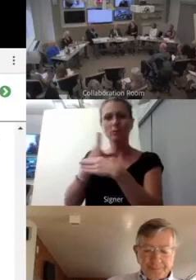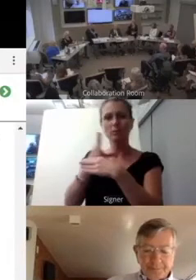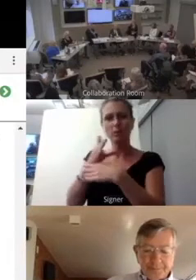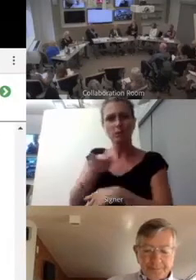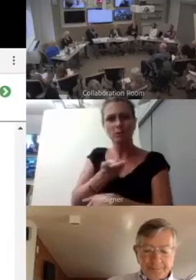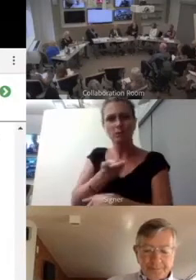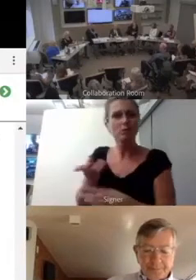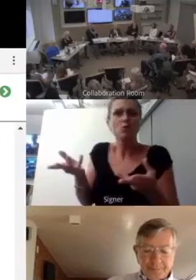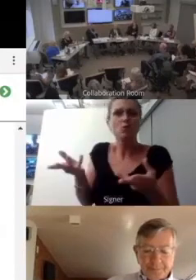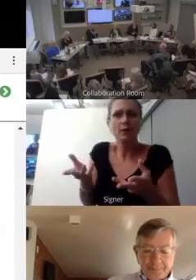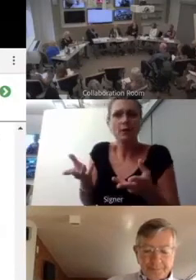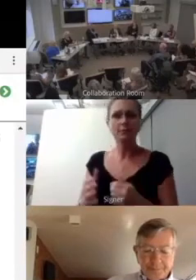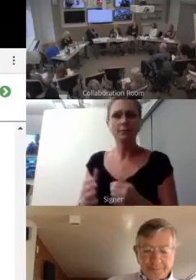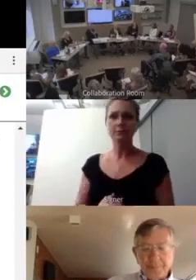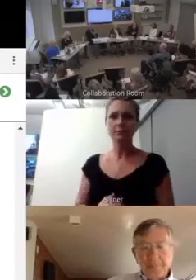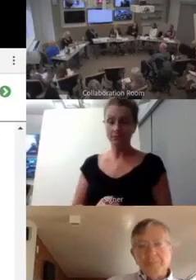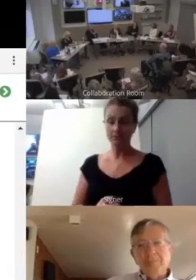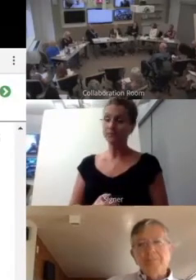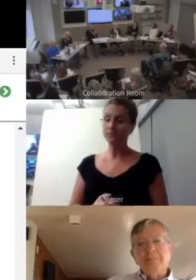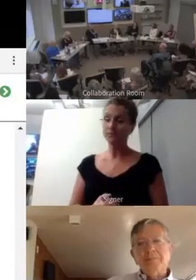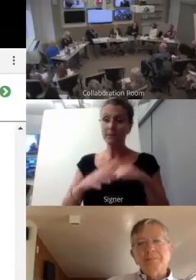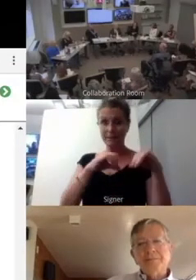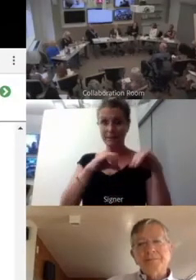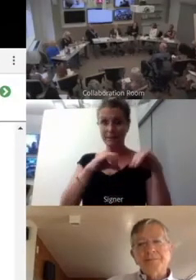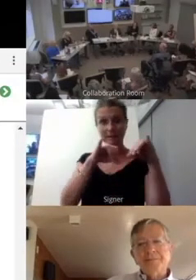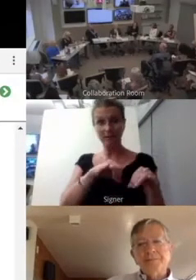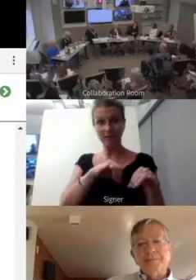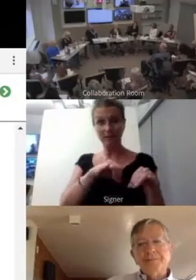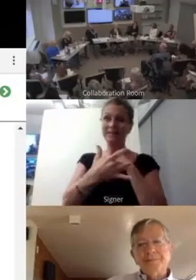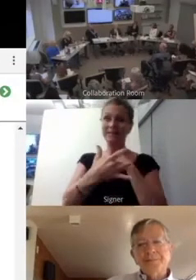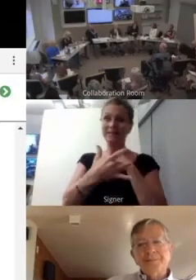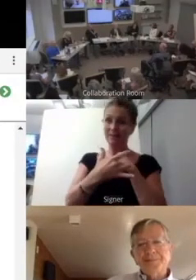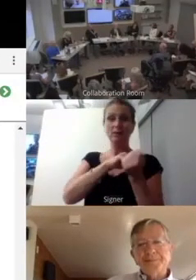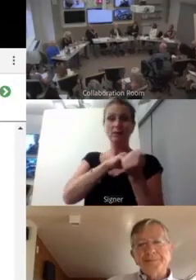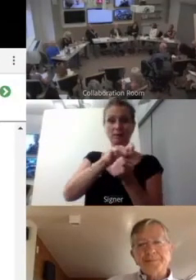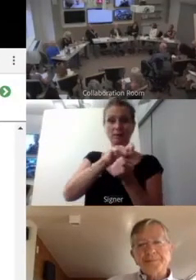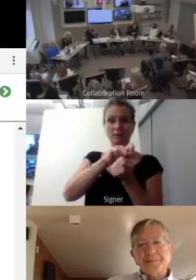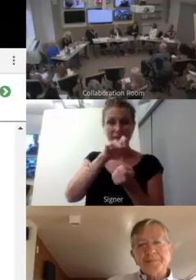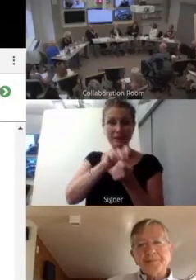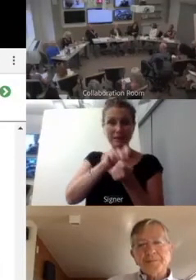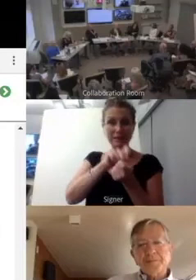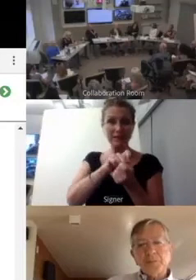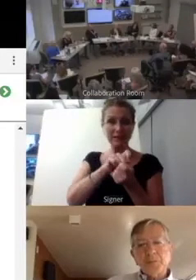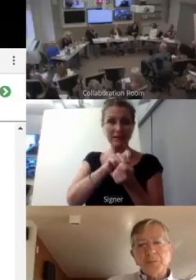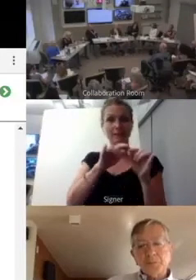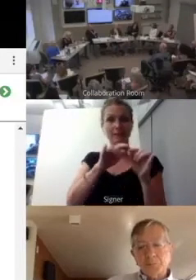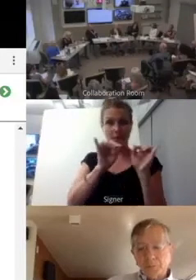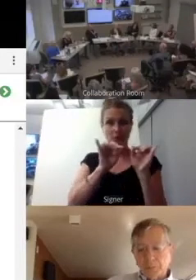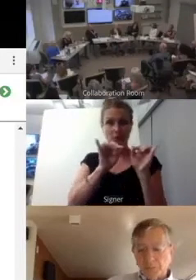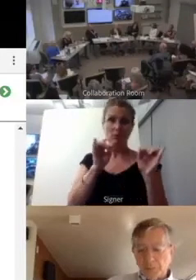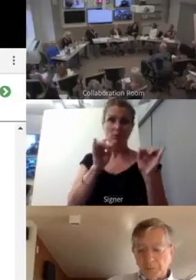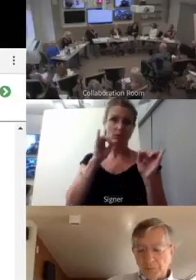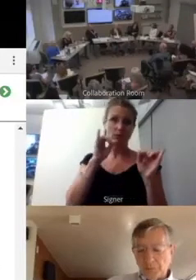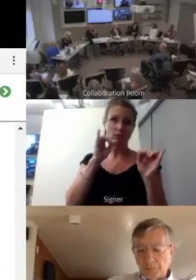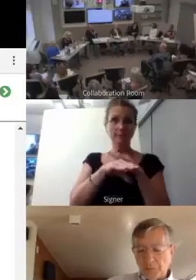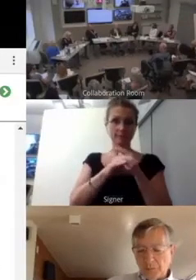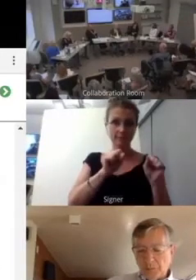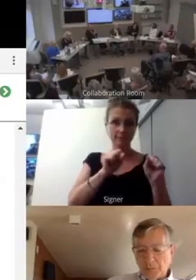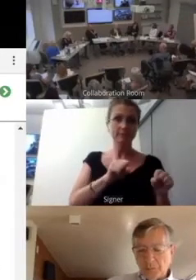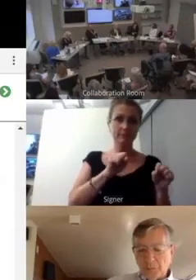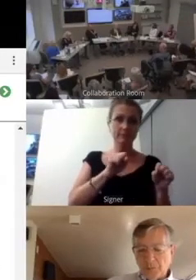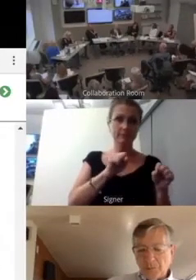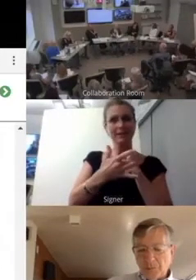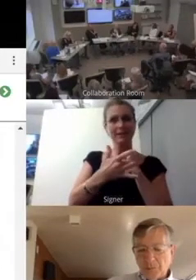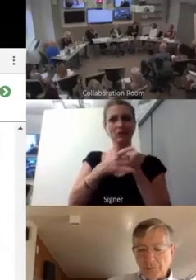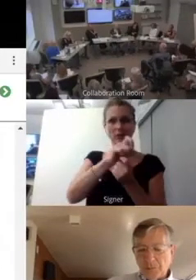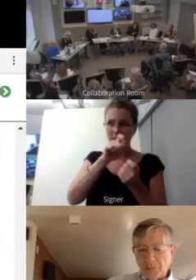technical specifications of accessible measures. Accessibility standards are technical specifications. For instance,